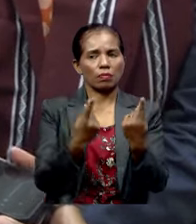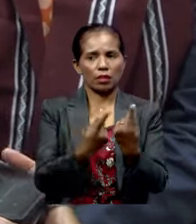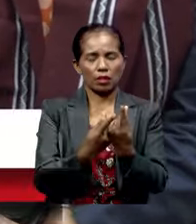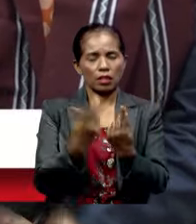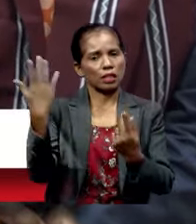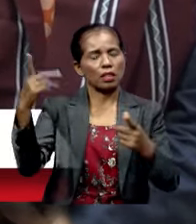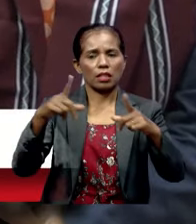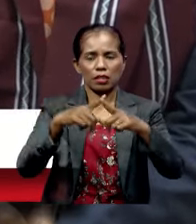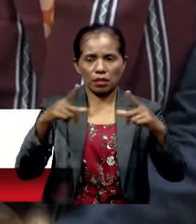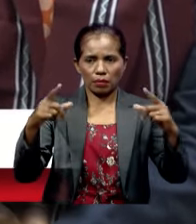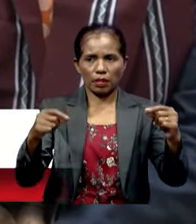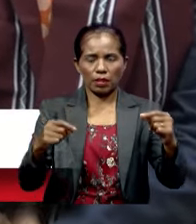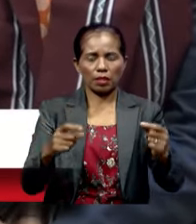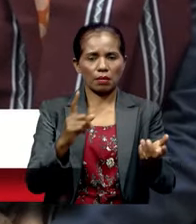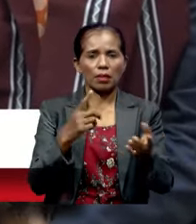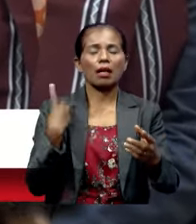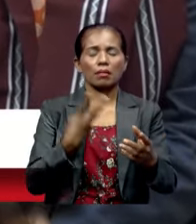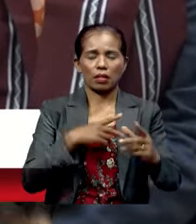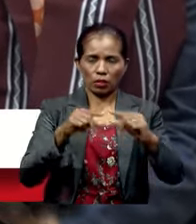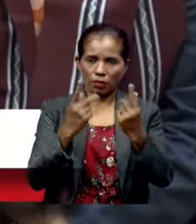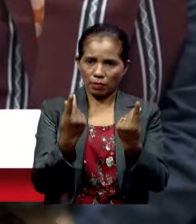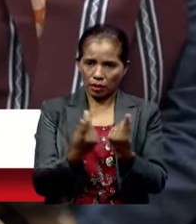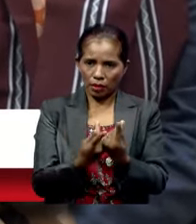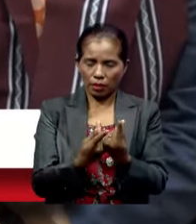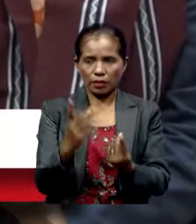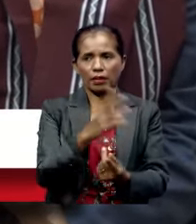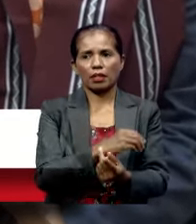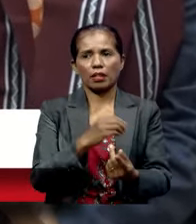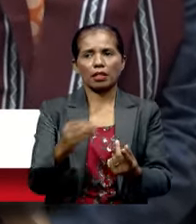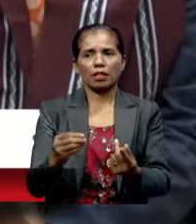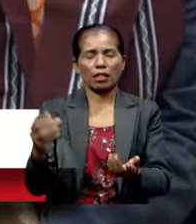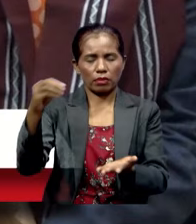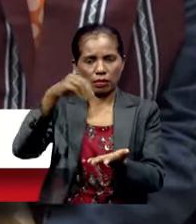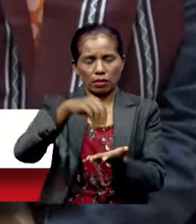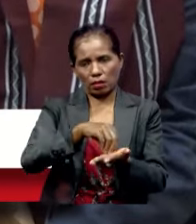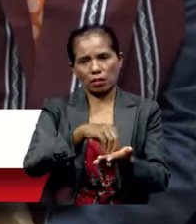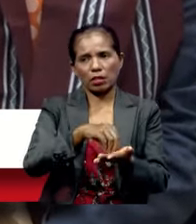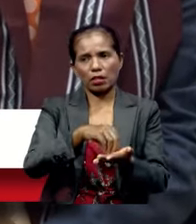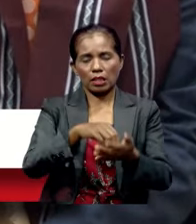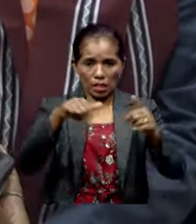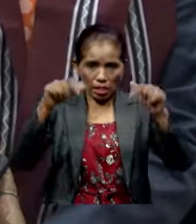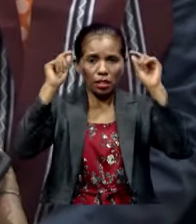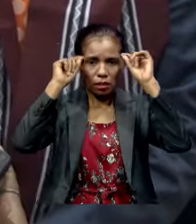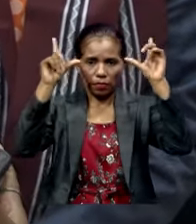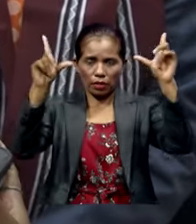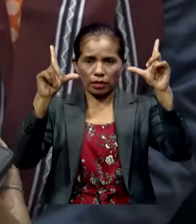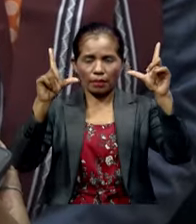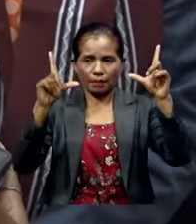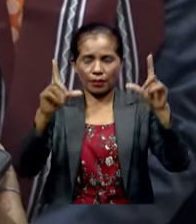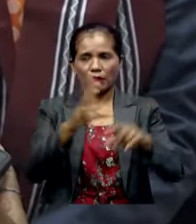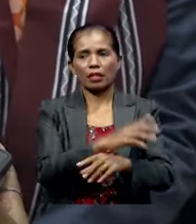Japan. And this company is very much interested in investing here in Timor-Leste. And